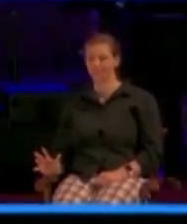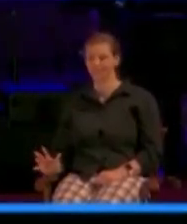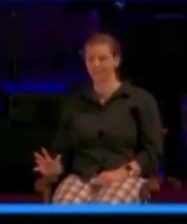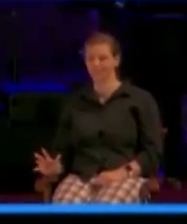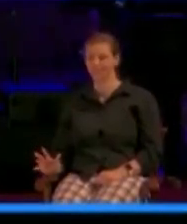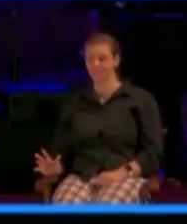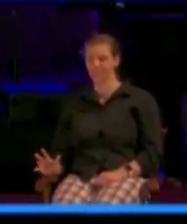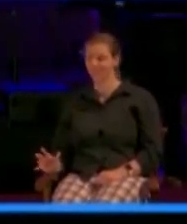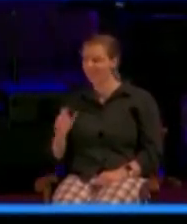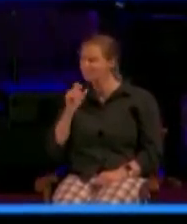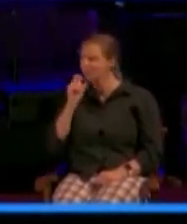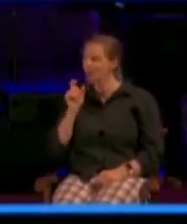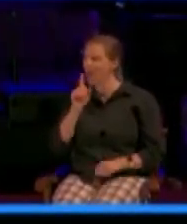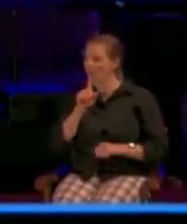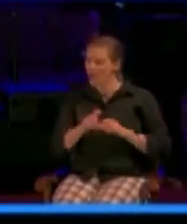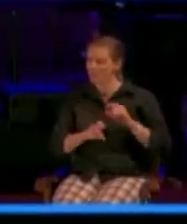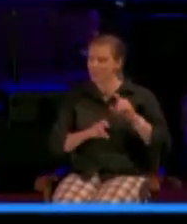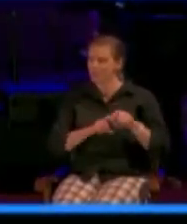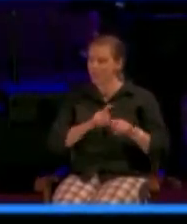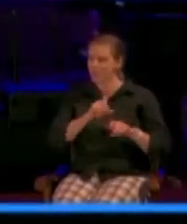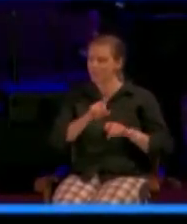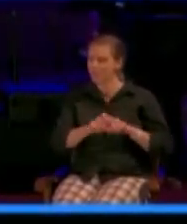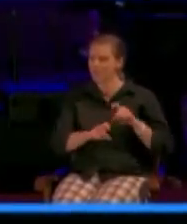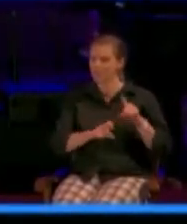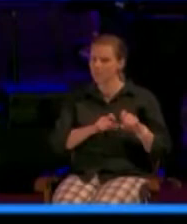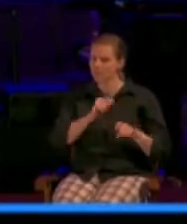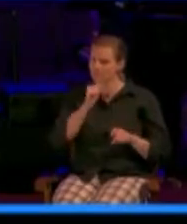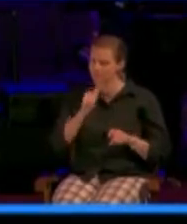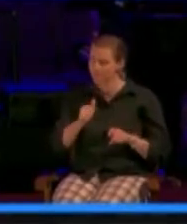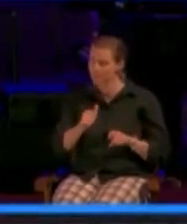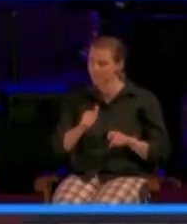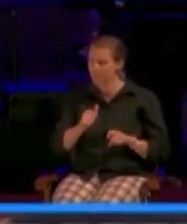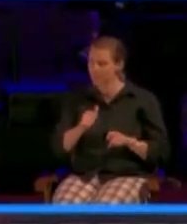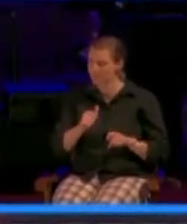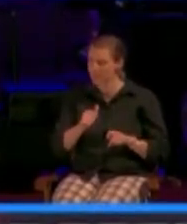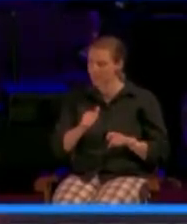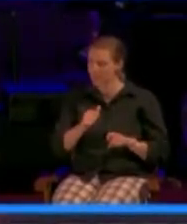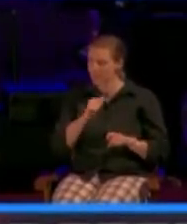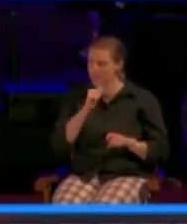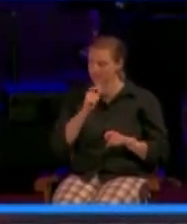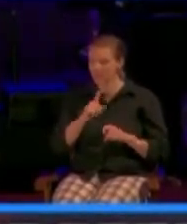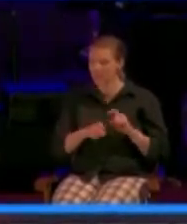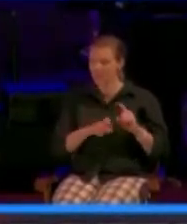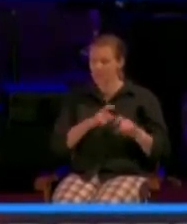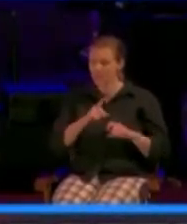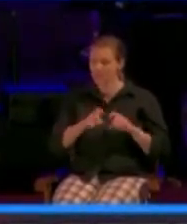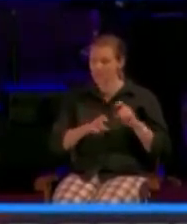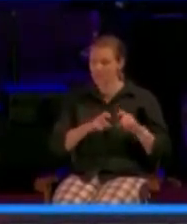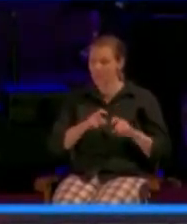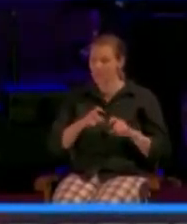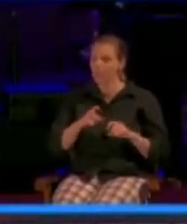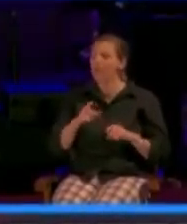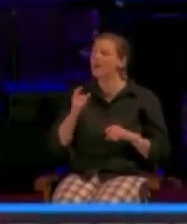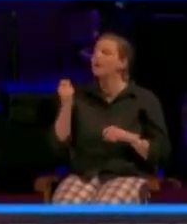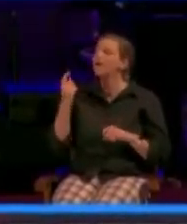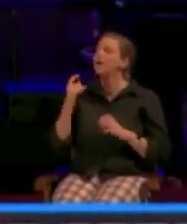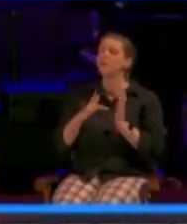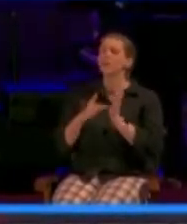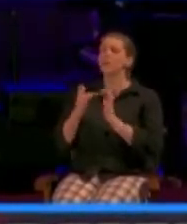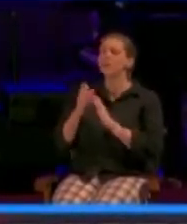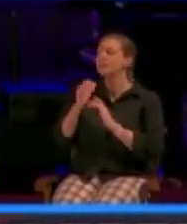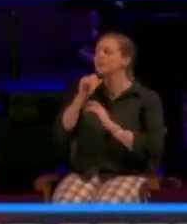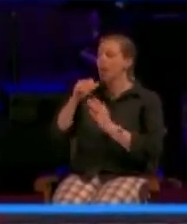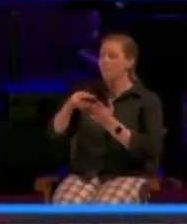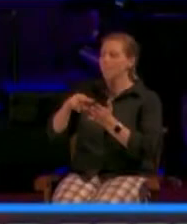that Jesus really didn't want him to give up everything. It's not really essential that he give up everything. Jesus was testing him.